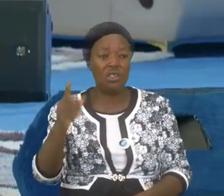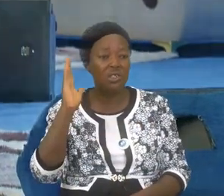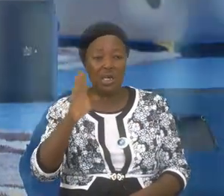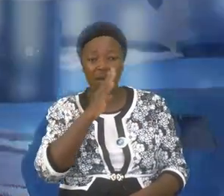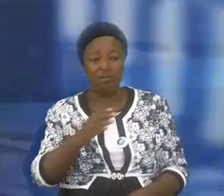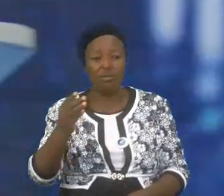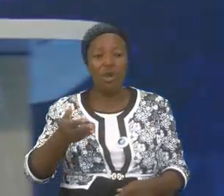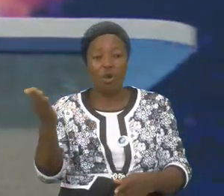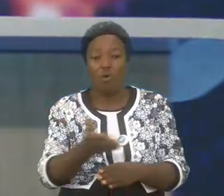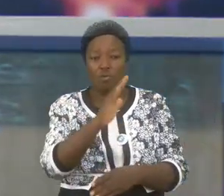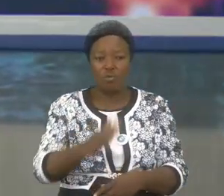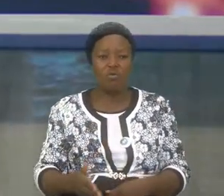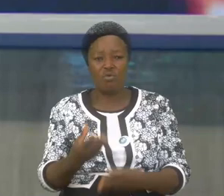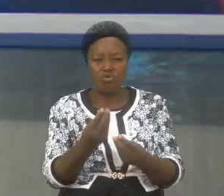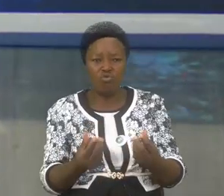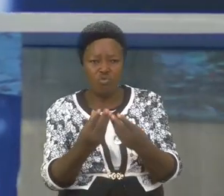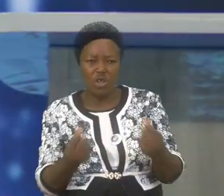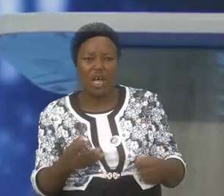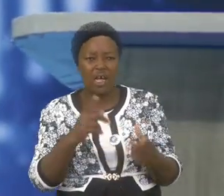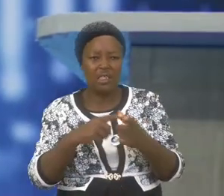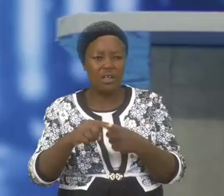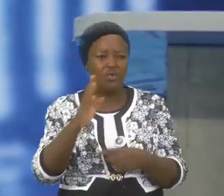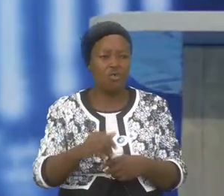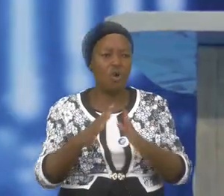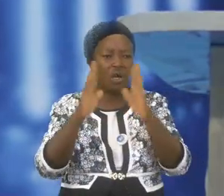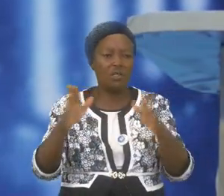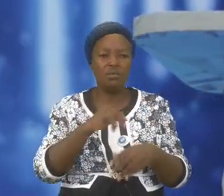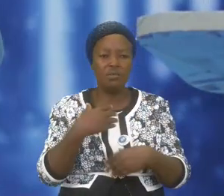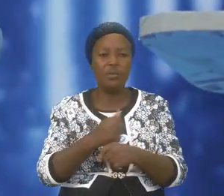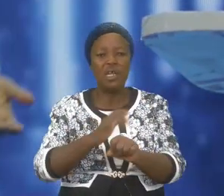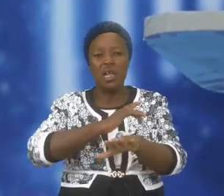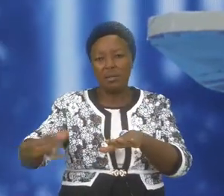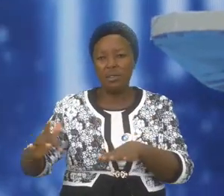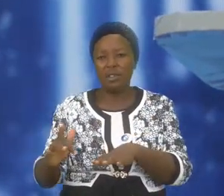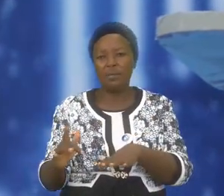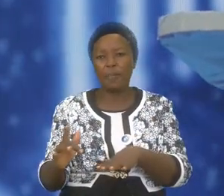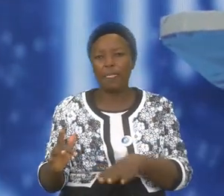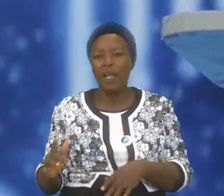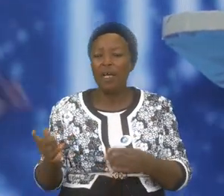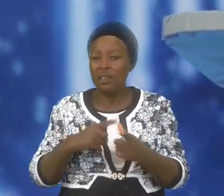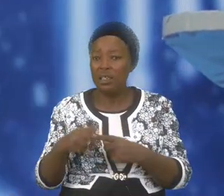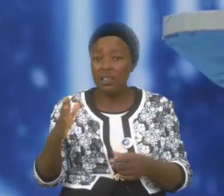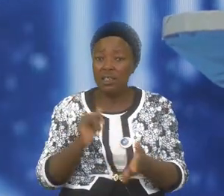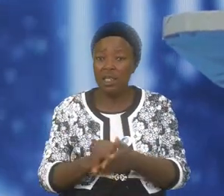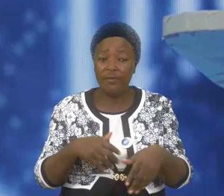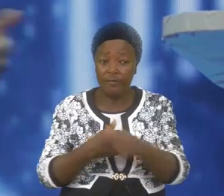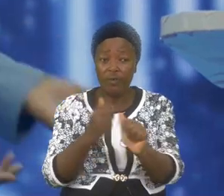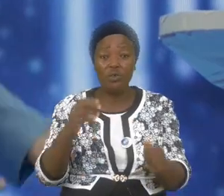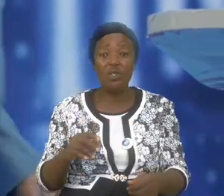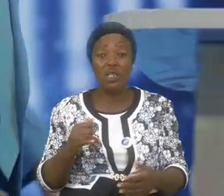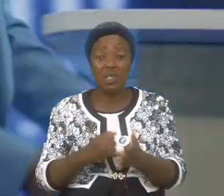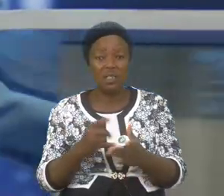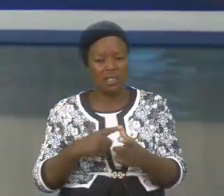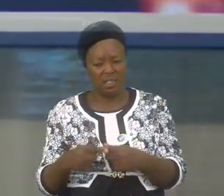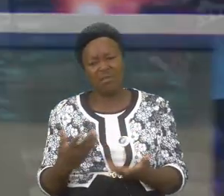dunghill. Well, the thing that followed is, they kept on saying, tell us the dream. He said, but I've forgotten. They said, tell